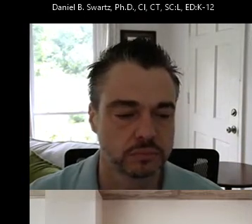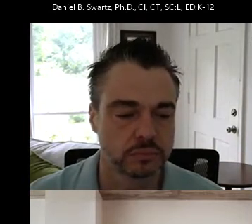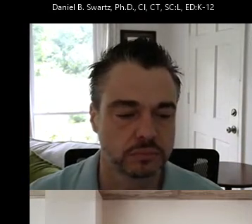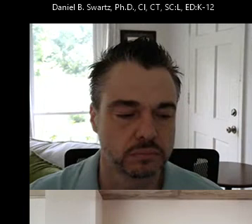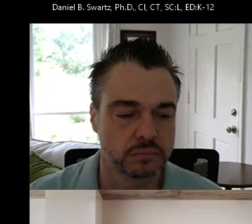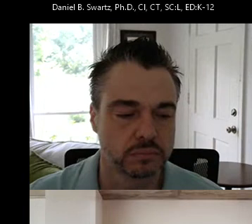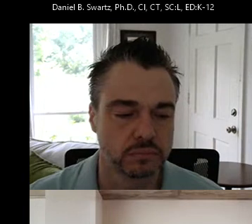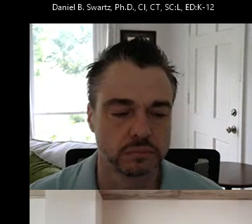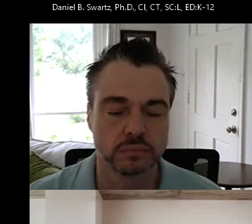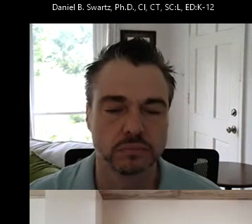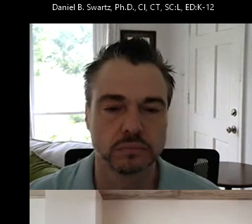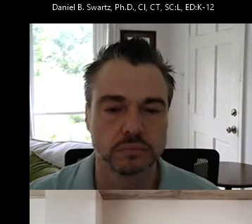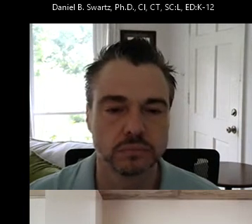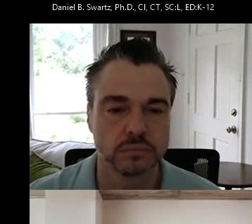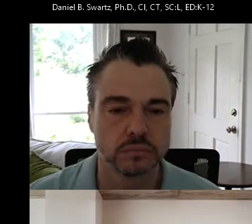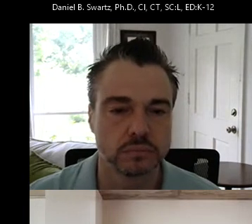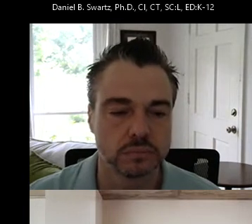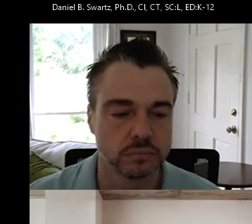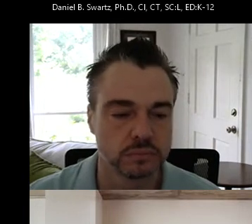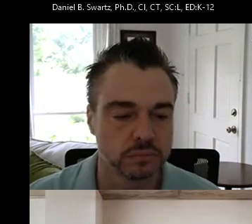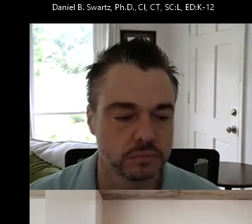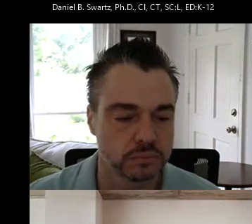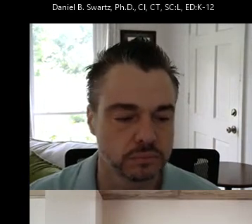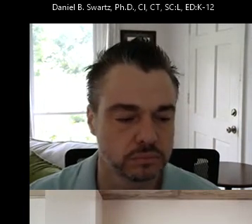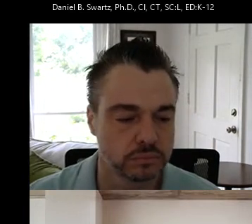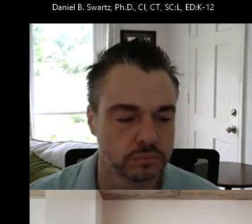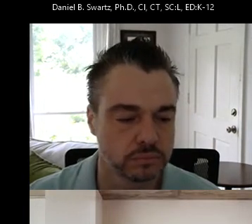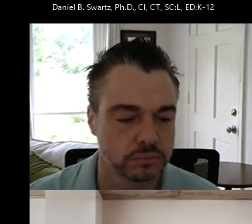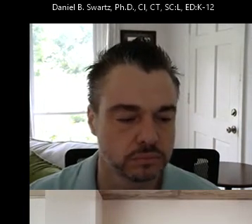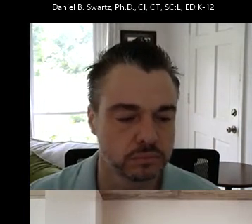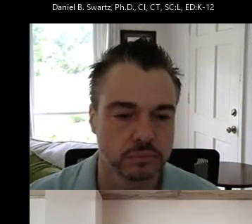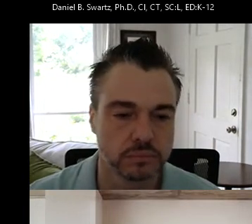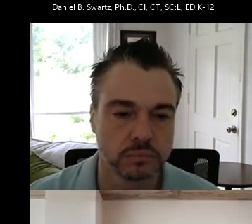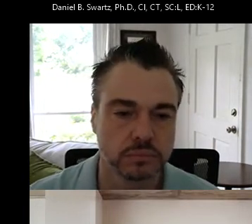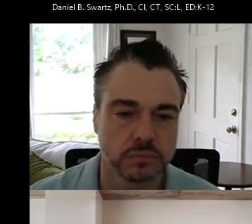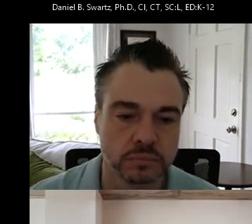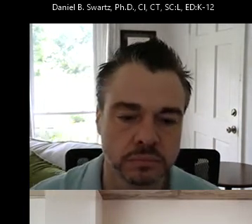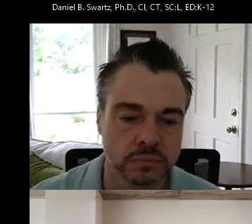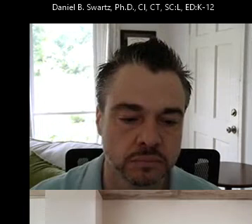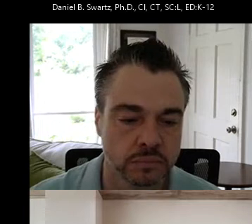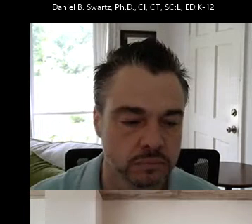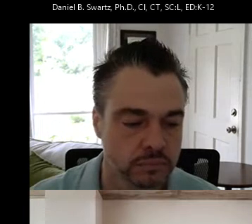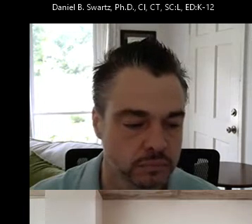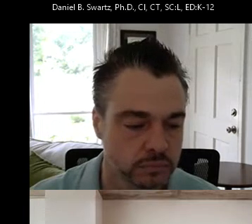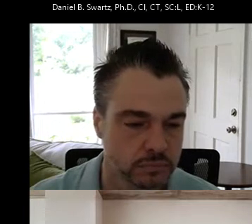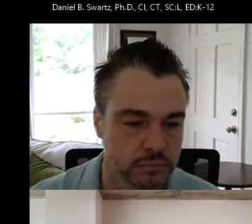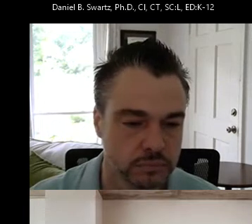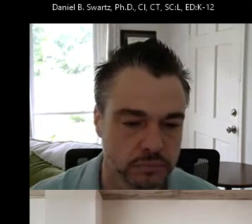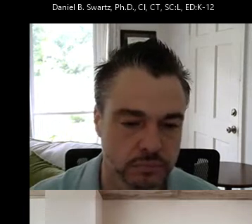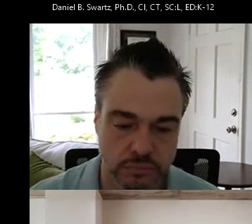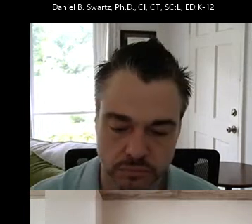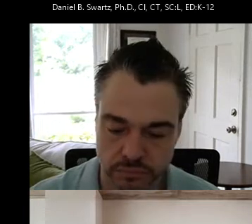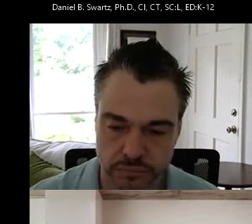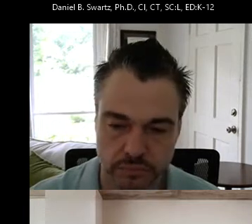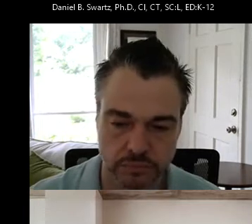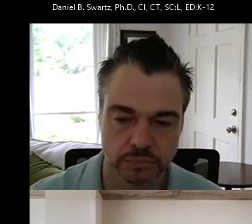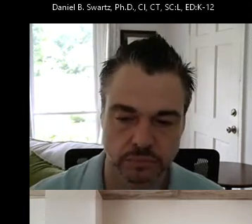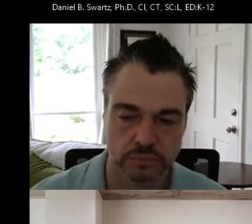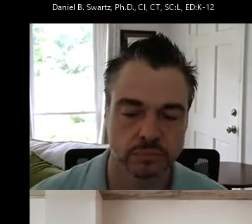switch to the Excel sheet to demonstrate that. This page is just showing the fields